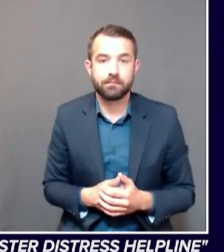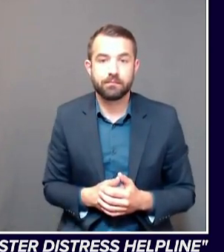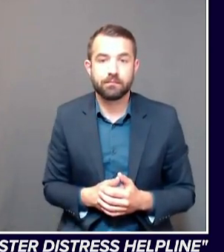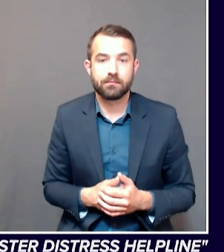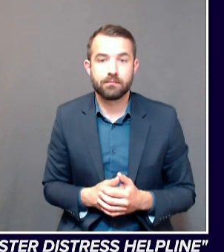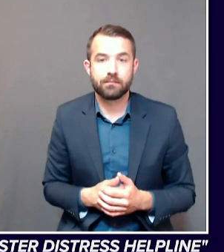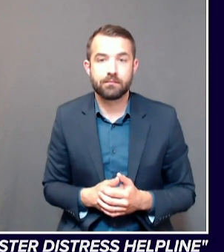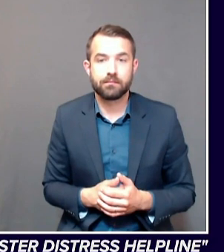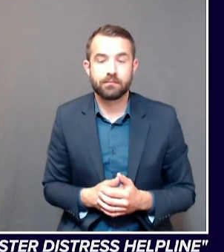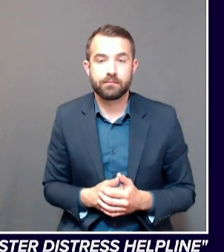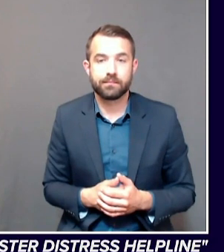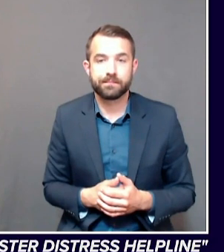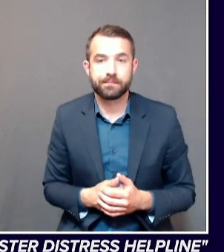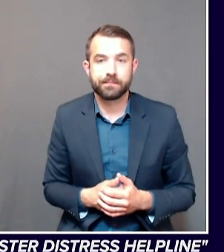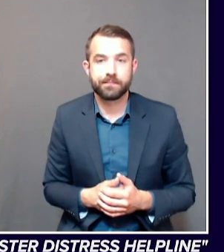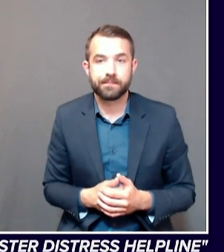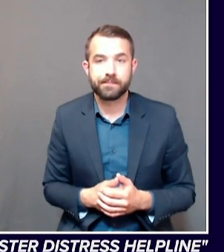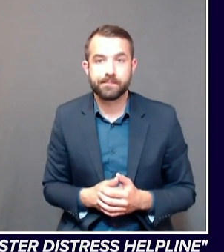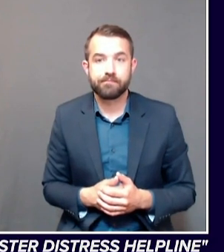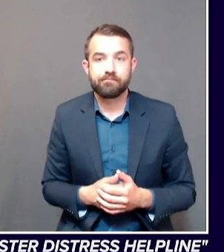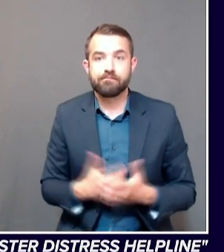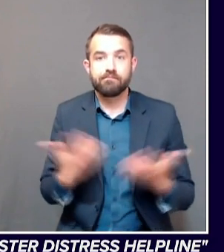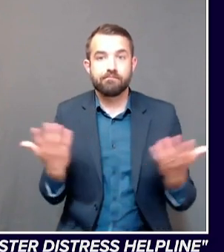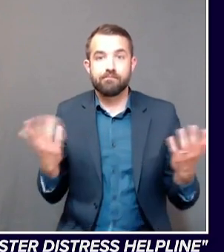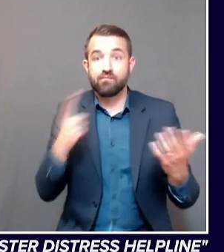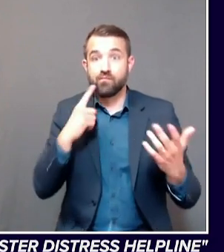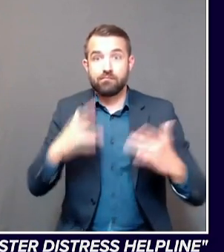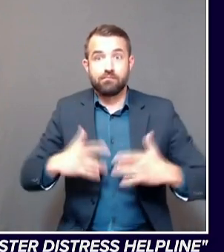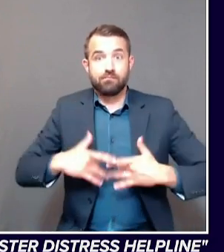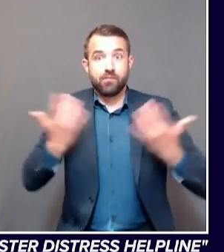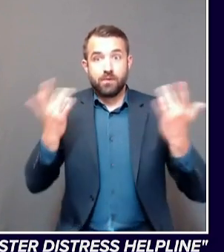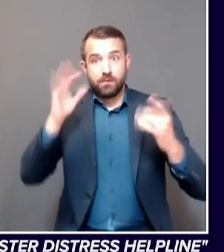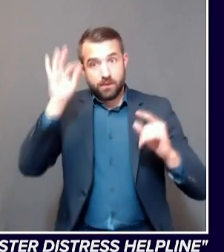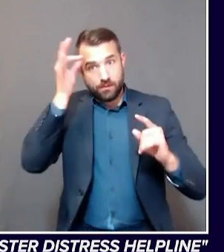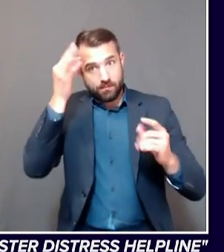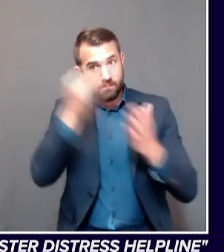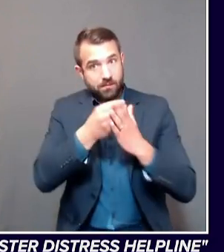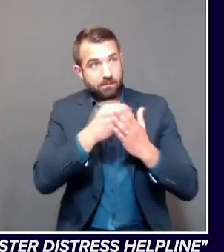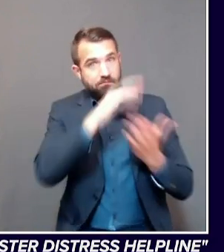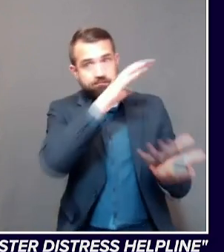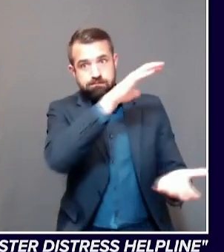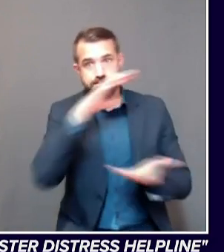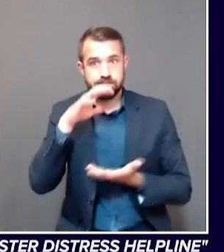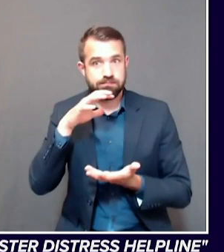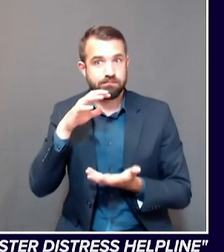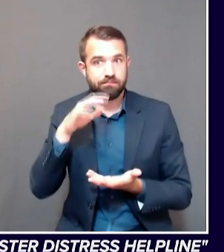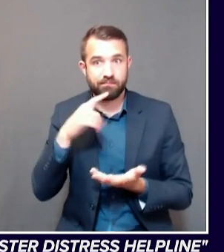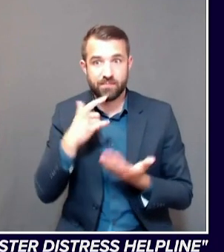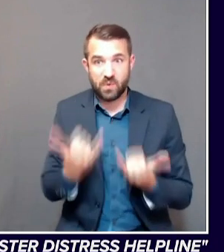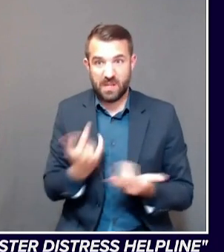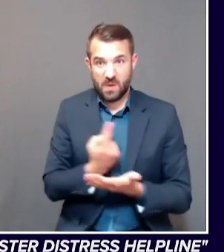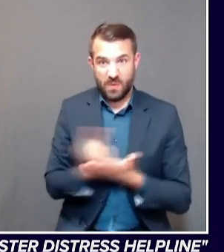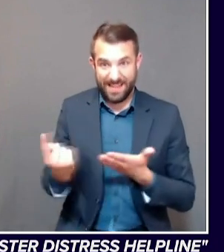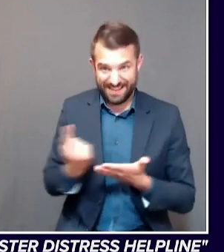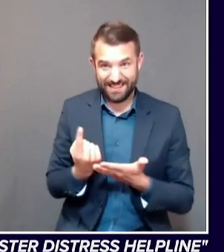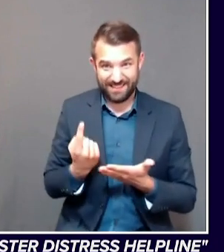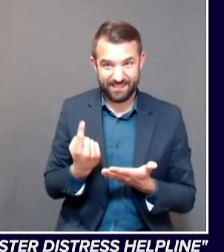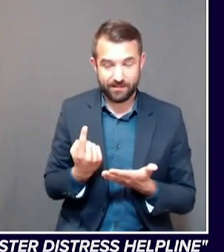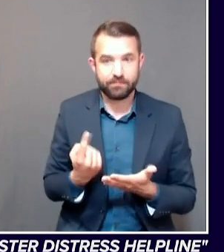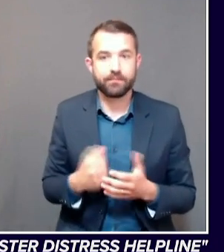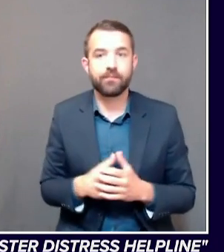So we're excited to just have received this grant from the federal government. We just got the award this week, and we plan to move